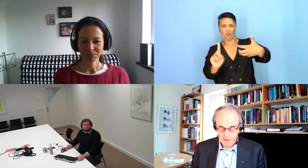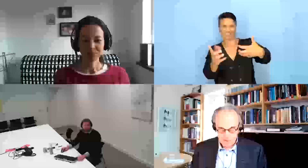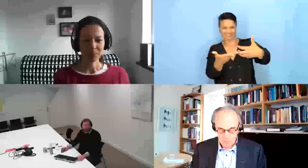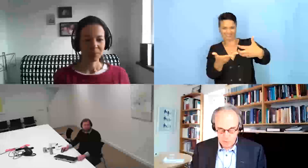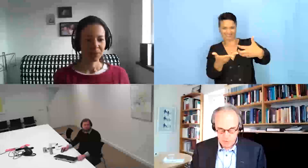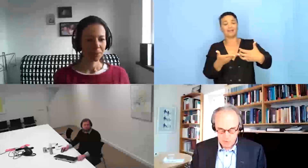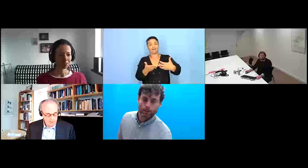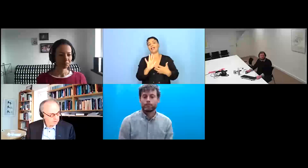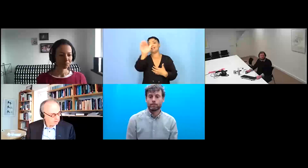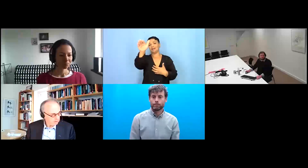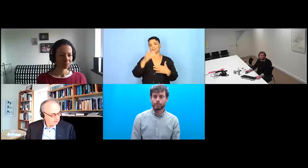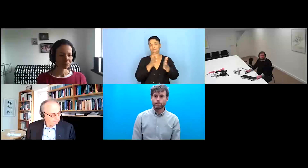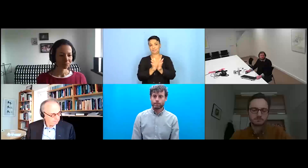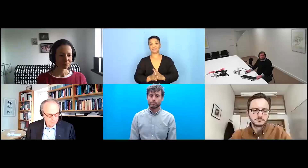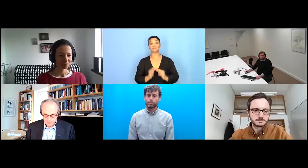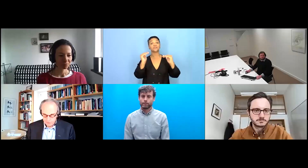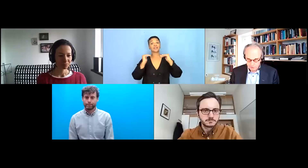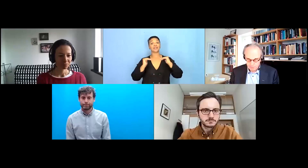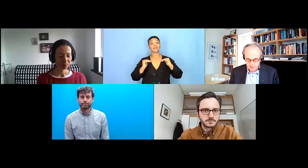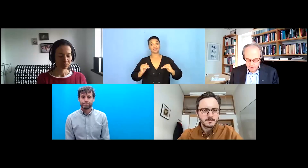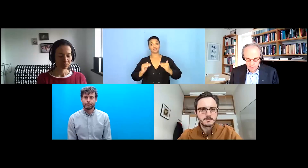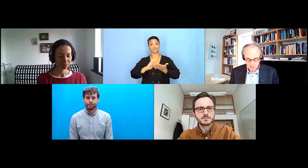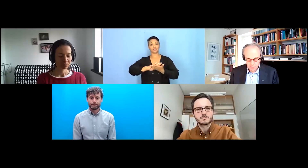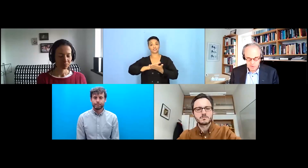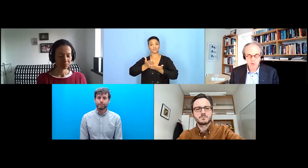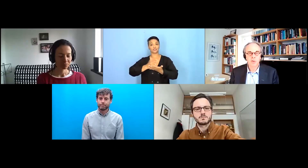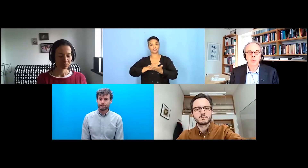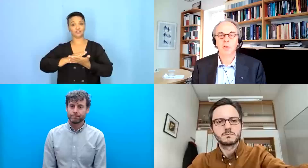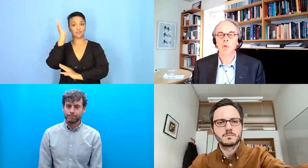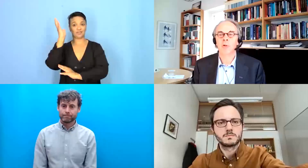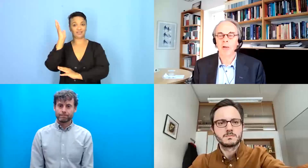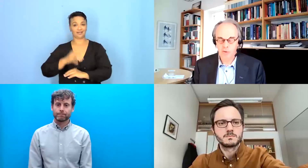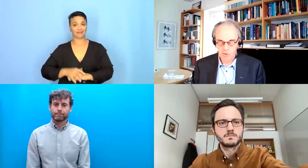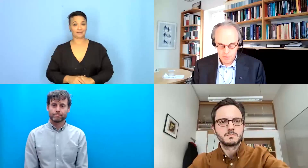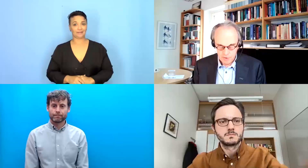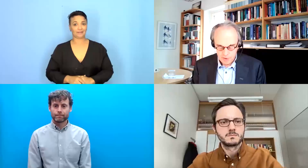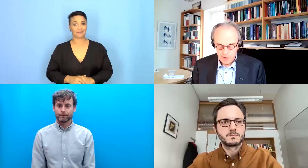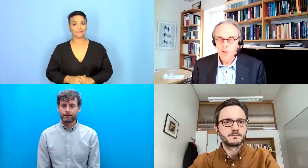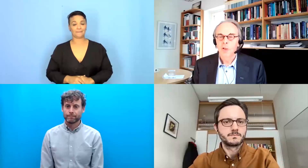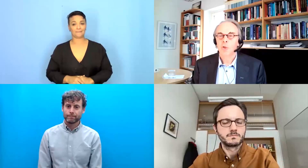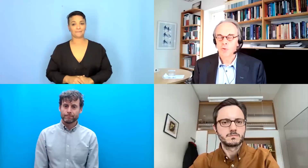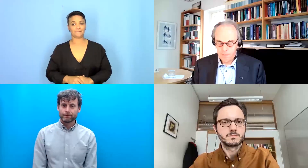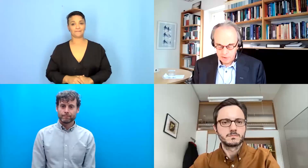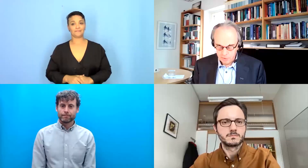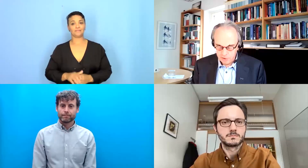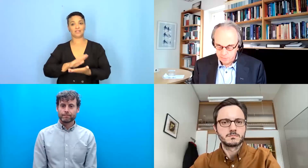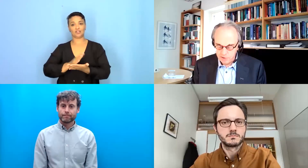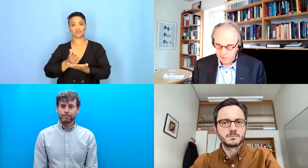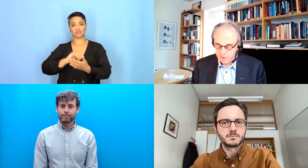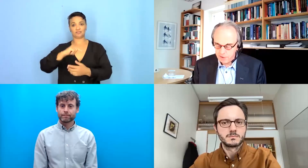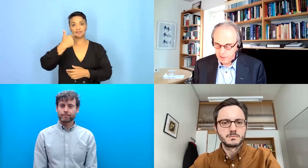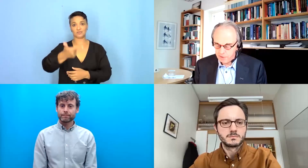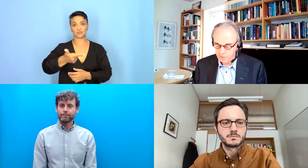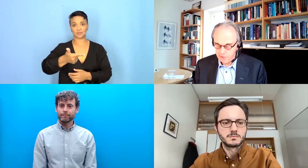Okay, then let's move on to the next speaker, which is José Baggio. José Baggio is